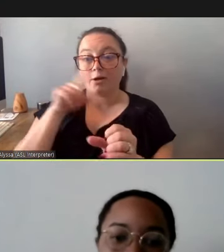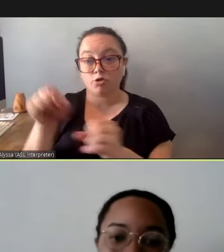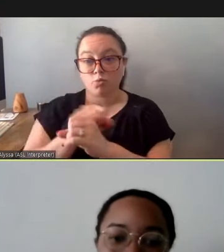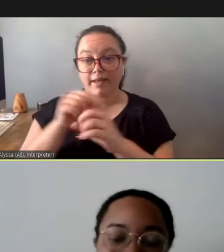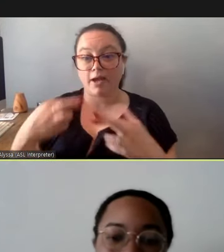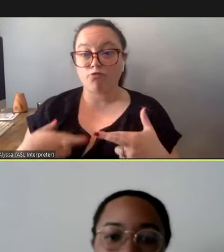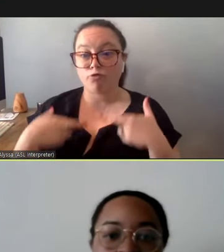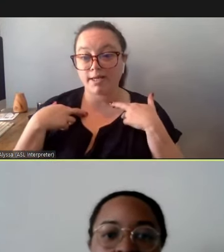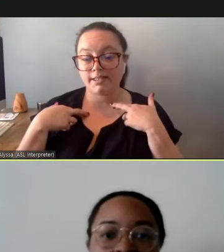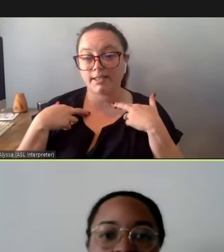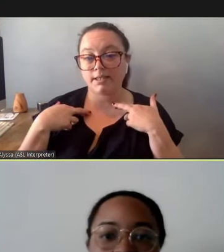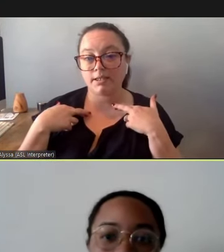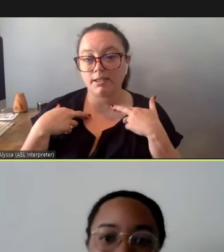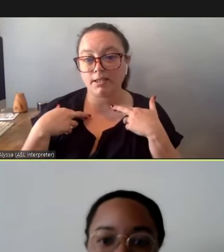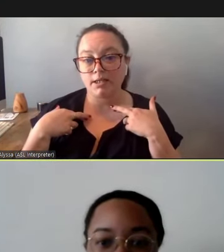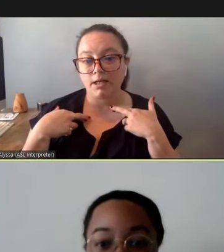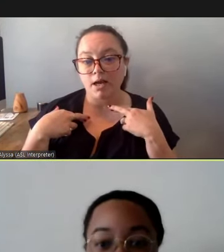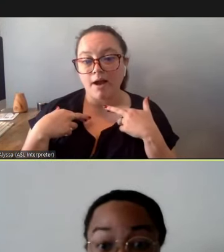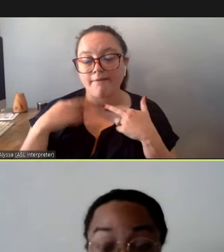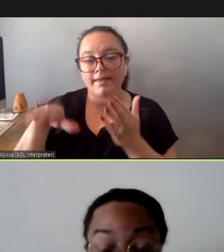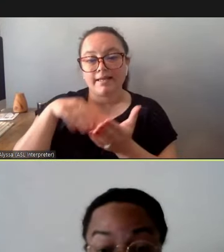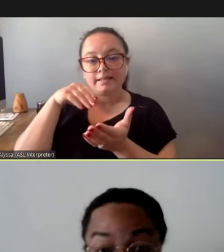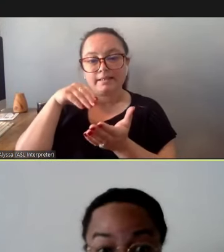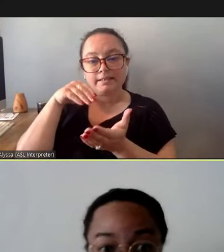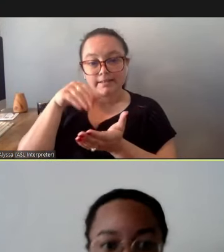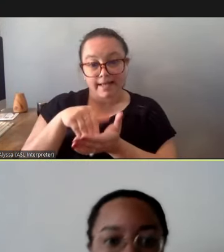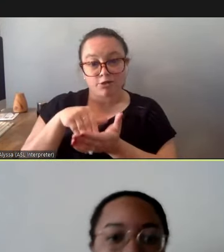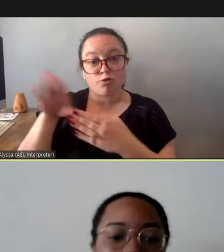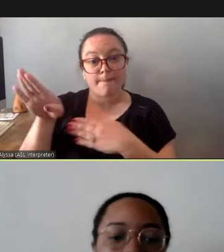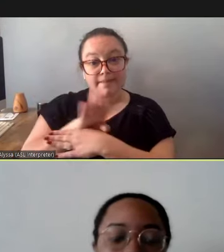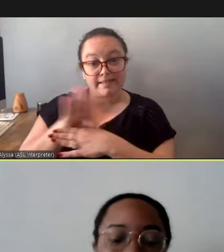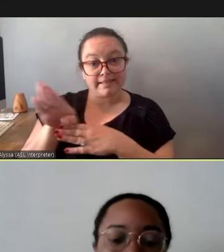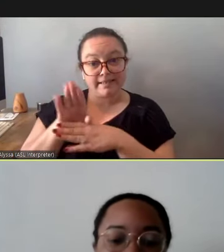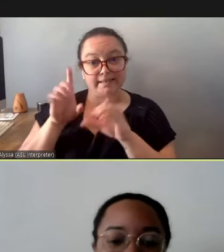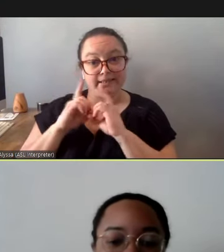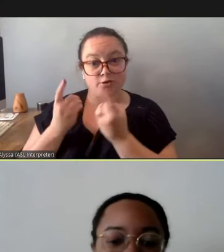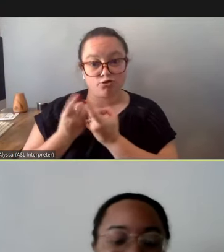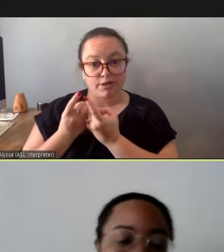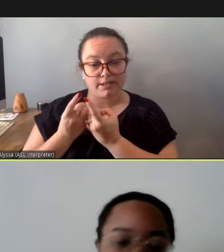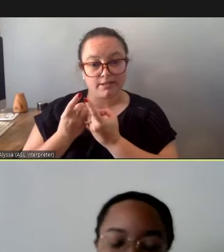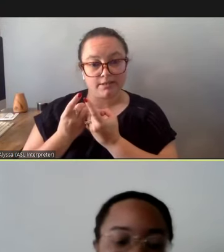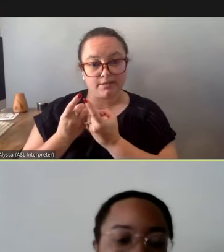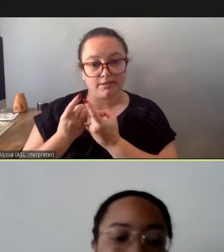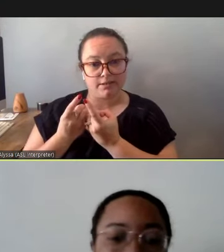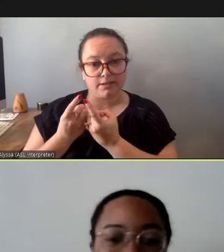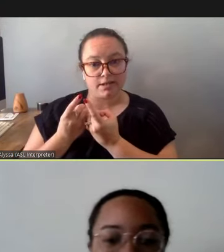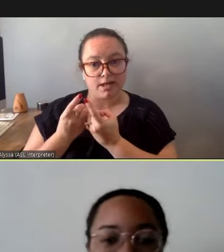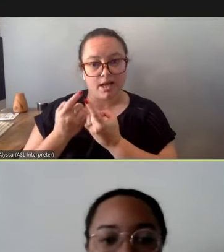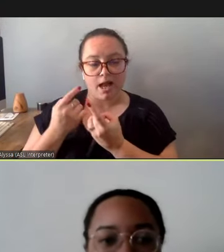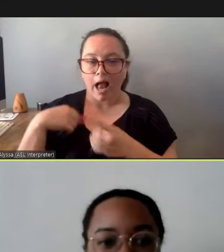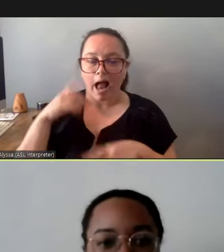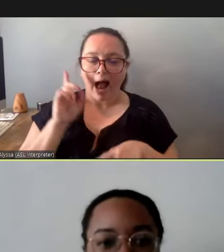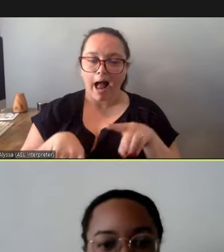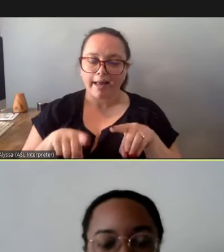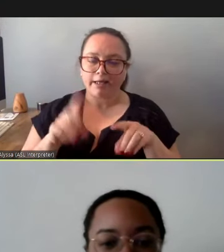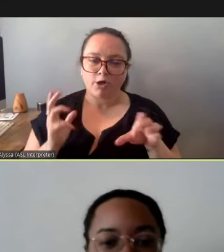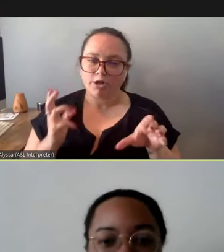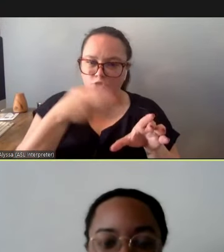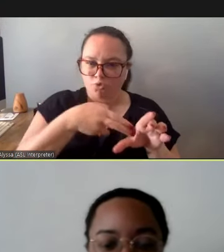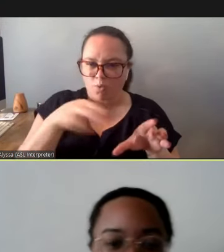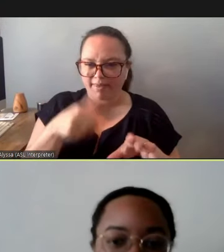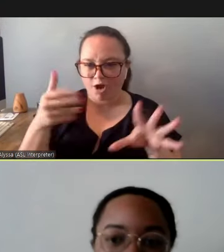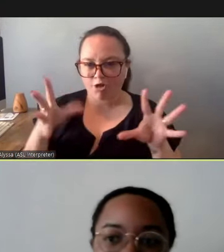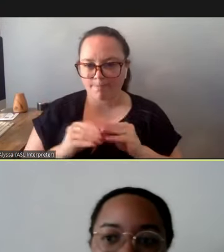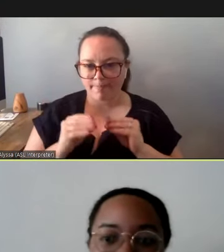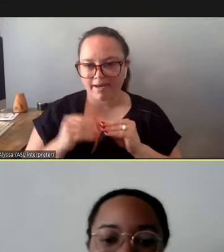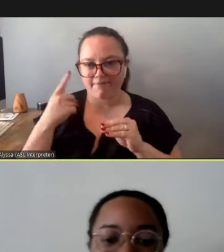of the Central Business District, and I couldn't join the other meeting for